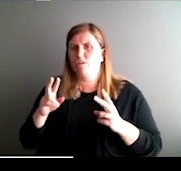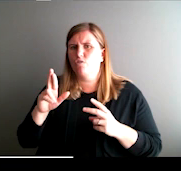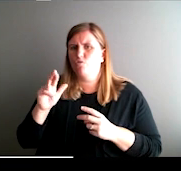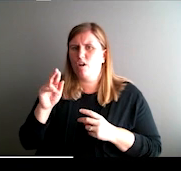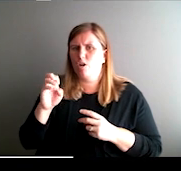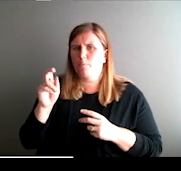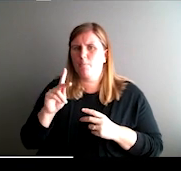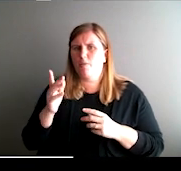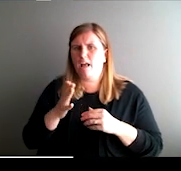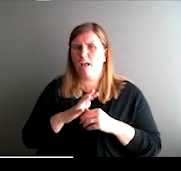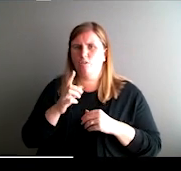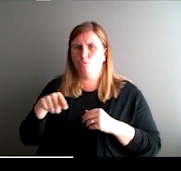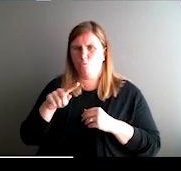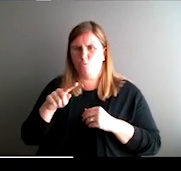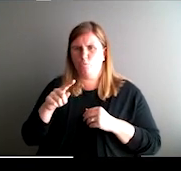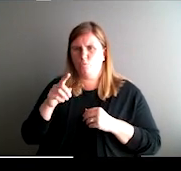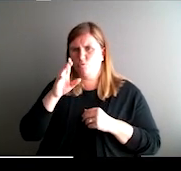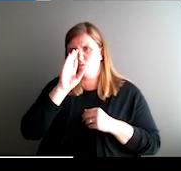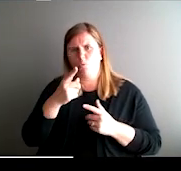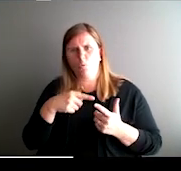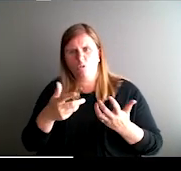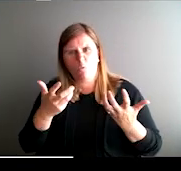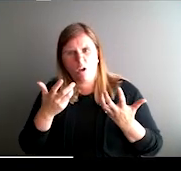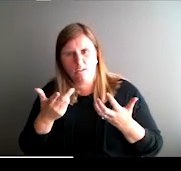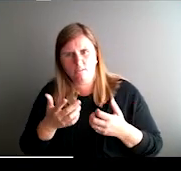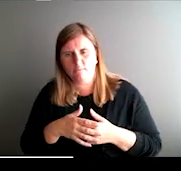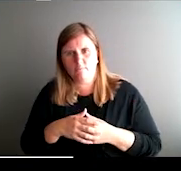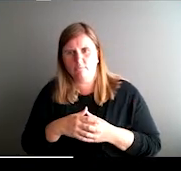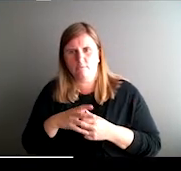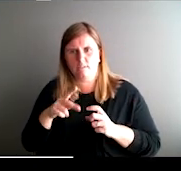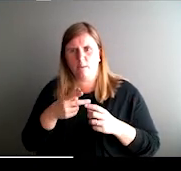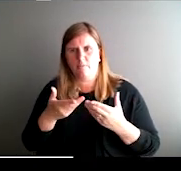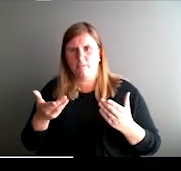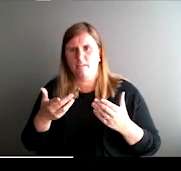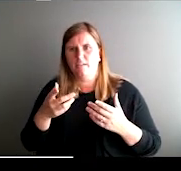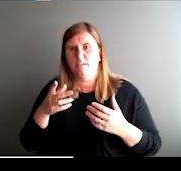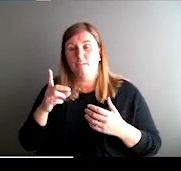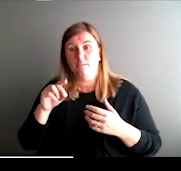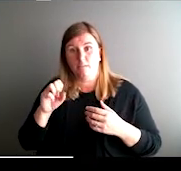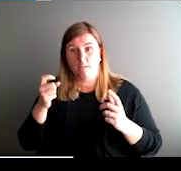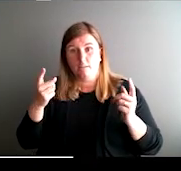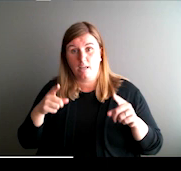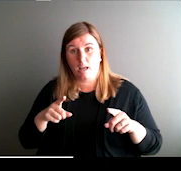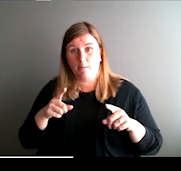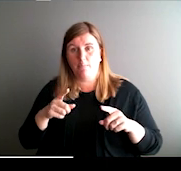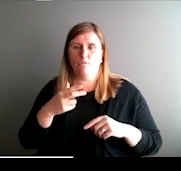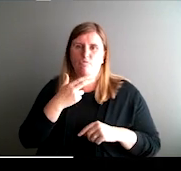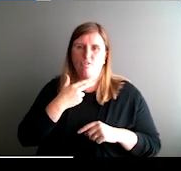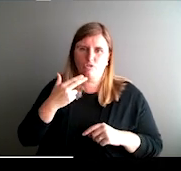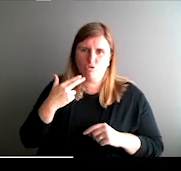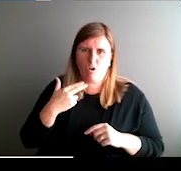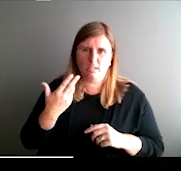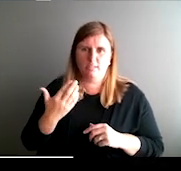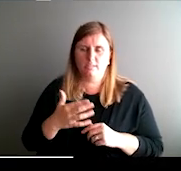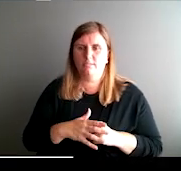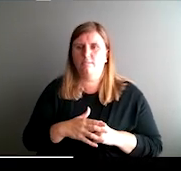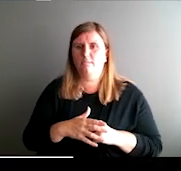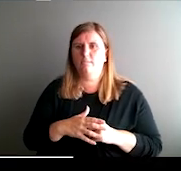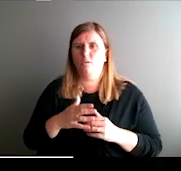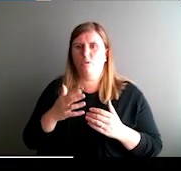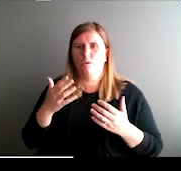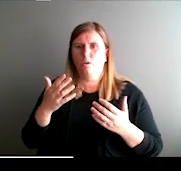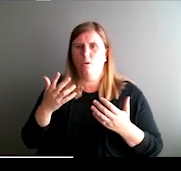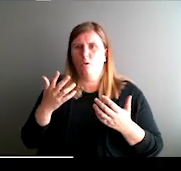people ask you a sort of straightforward, what do you want type of thing. It does happen. Certainly at restaurants, a waiter